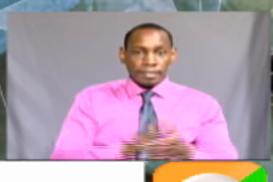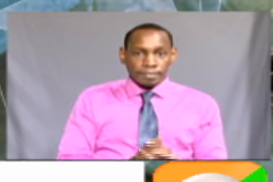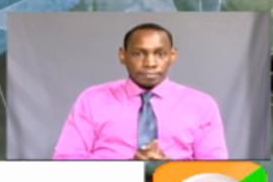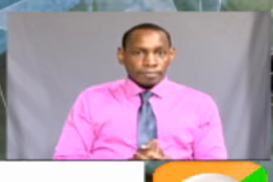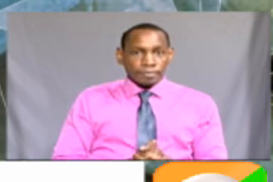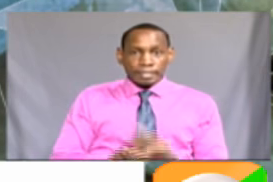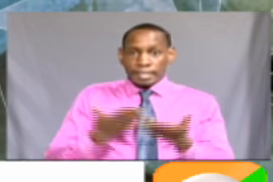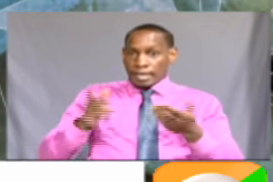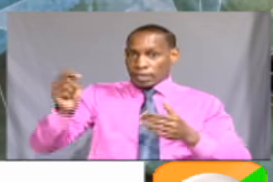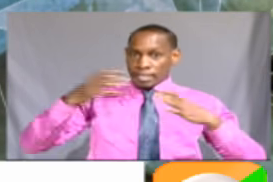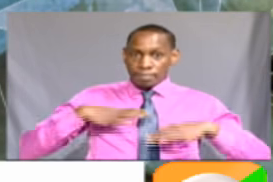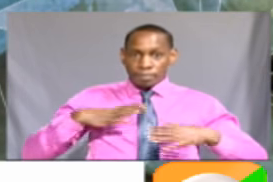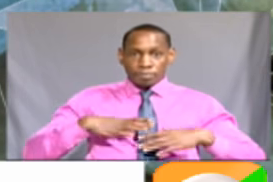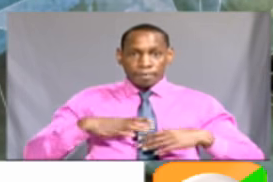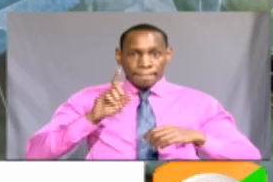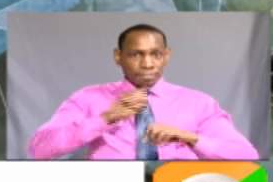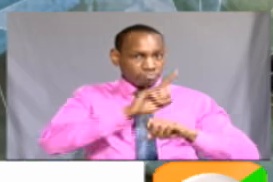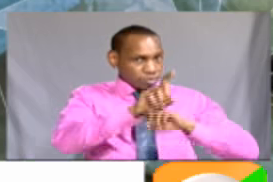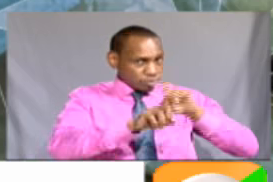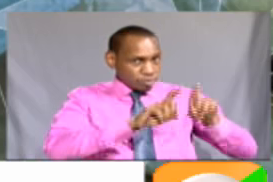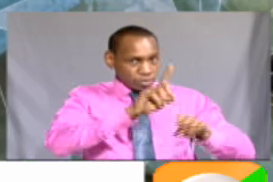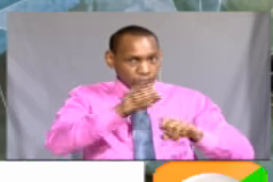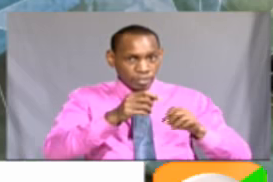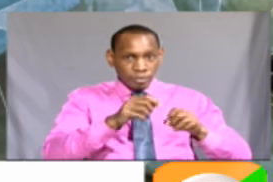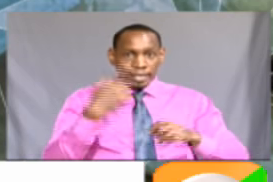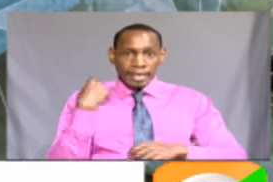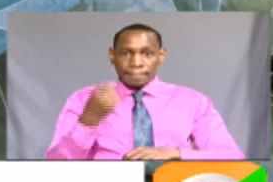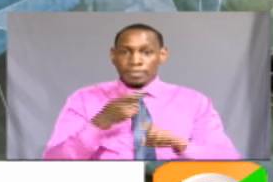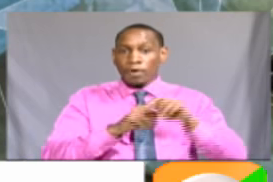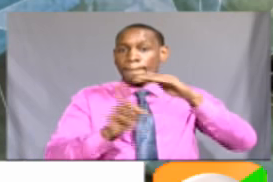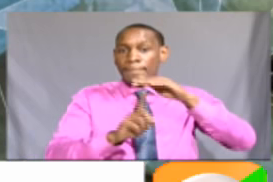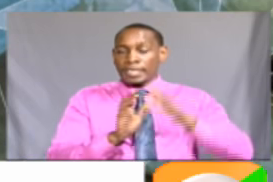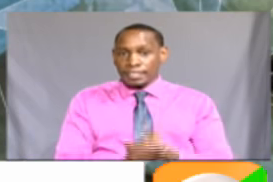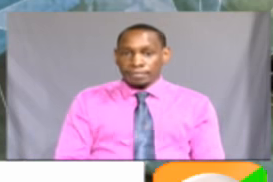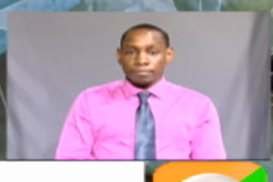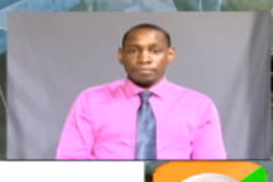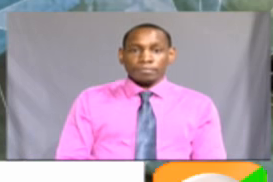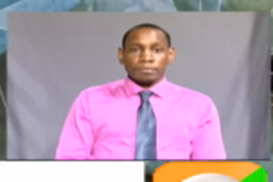so Kenyans have to interact with these figures because they came from the ministry. And